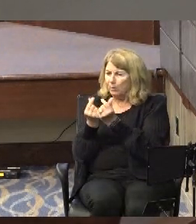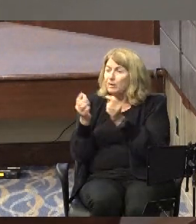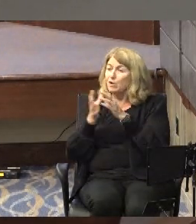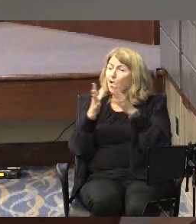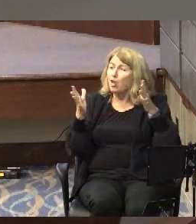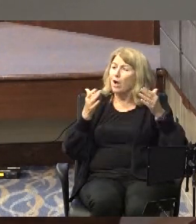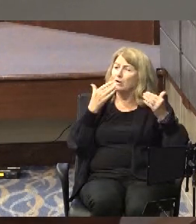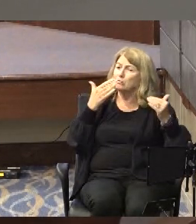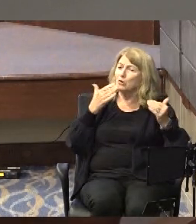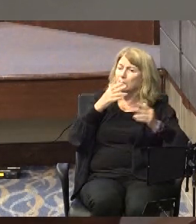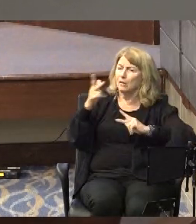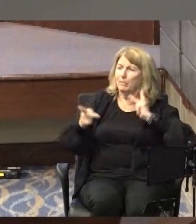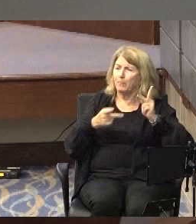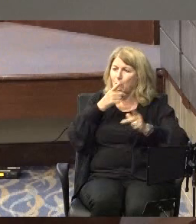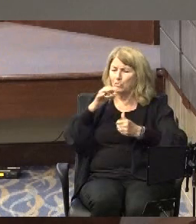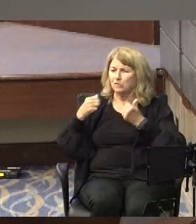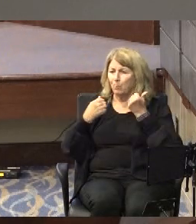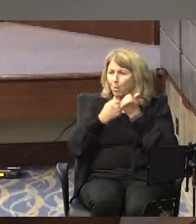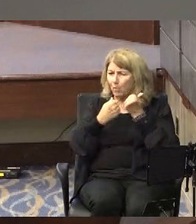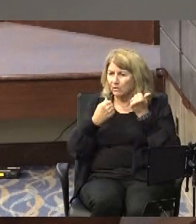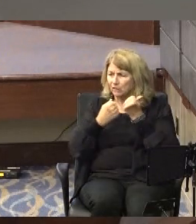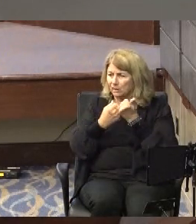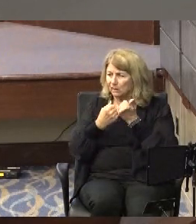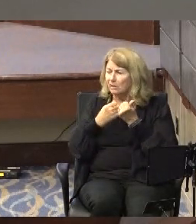people in District 4 that's not even associated with this.